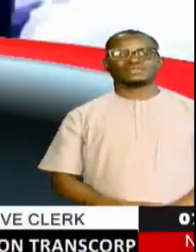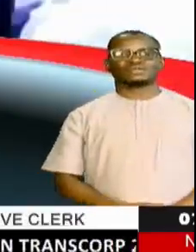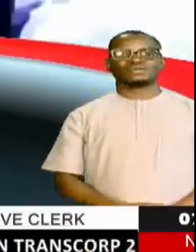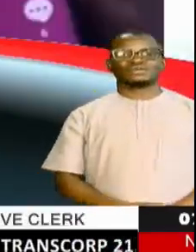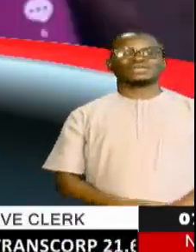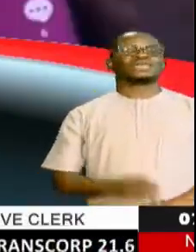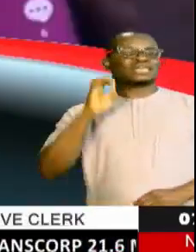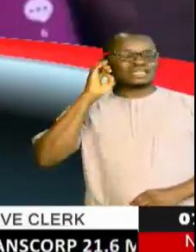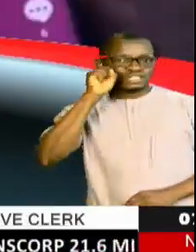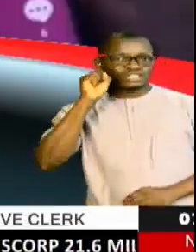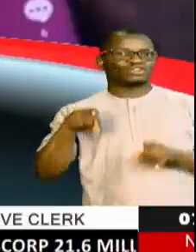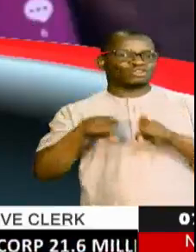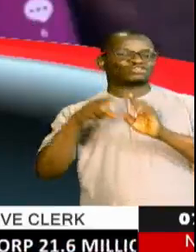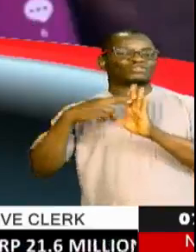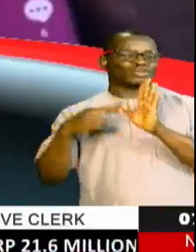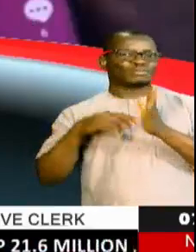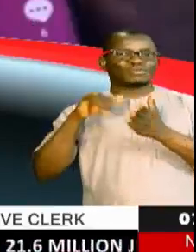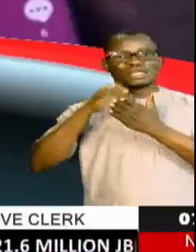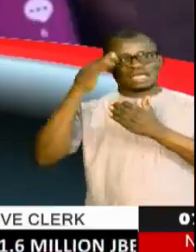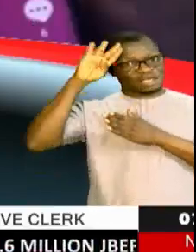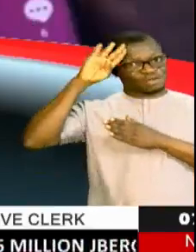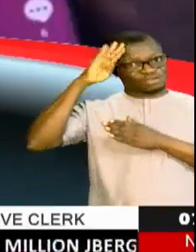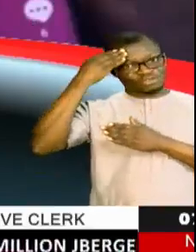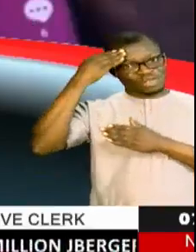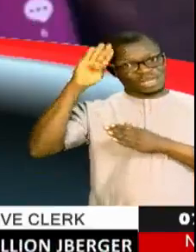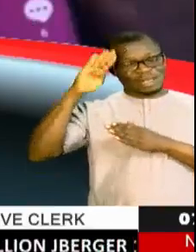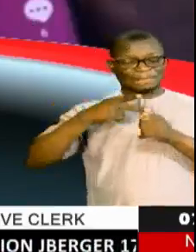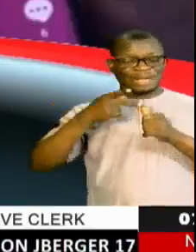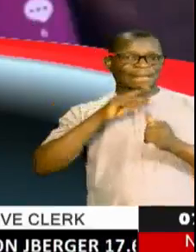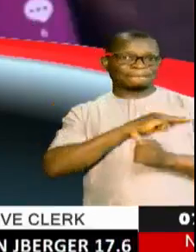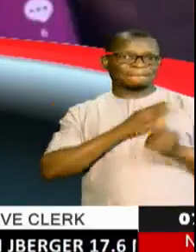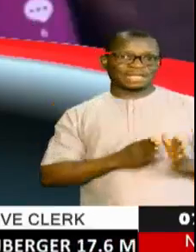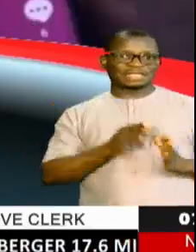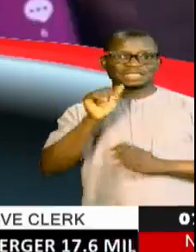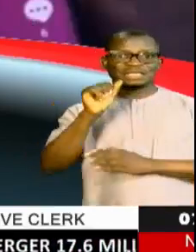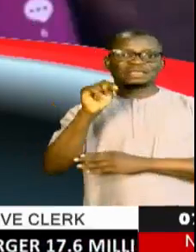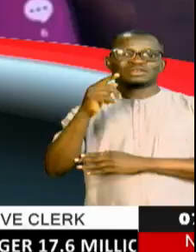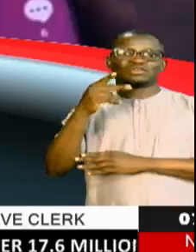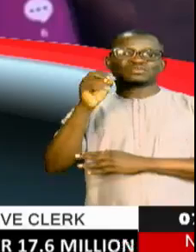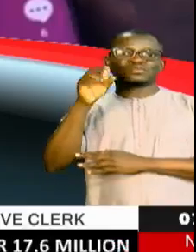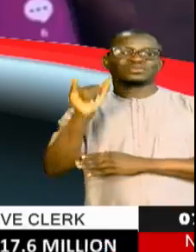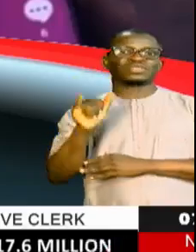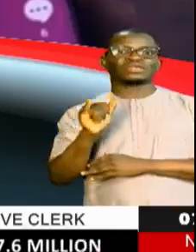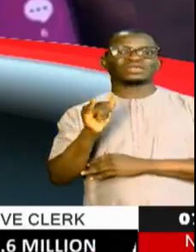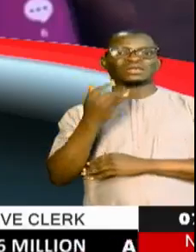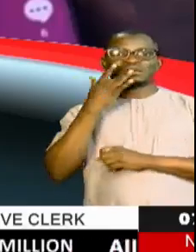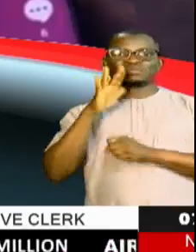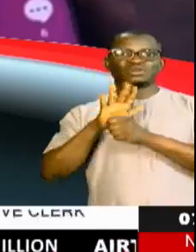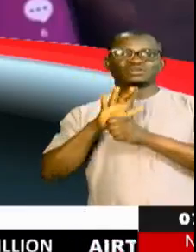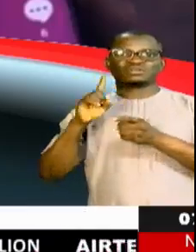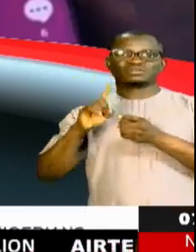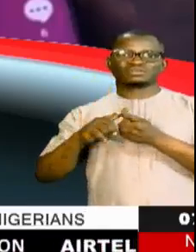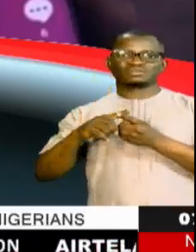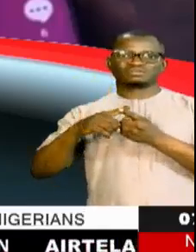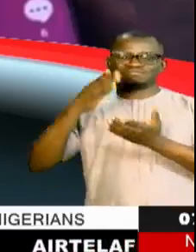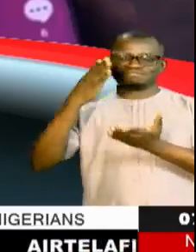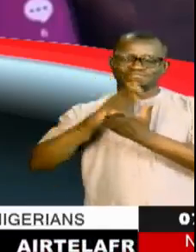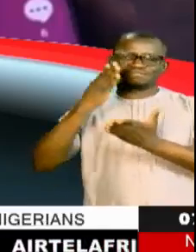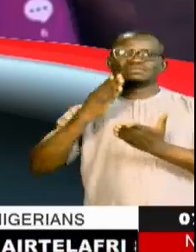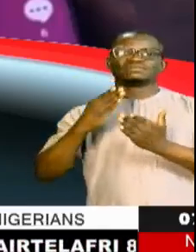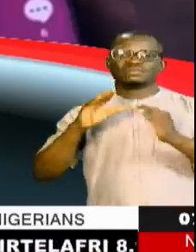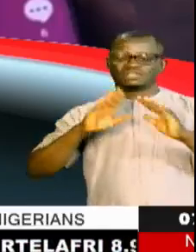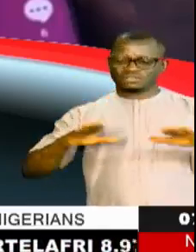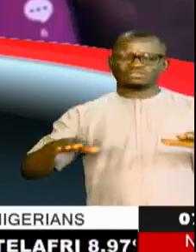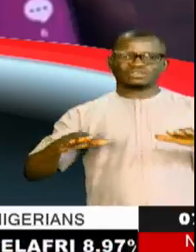Fashion also reports that Australia's Prime Minister Anthony Albanese has vowed to ban children under 16 years